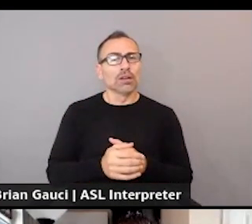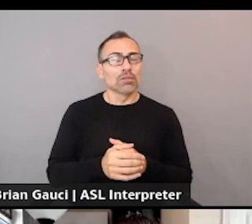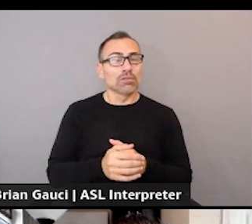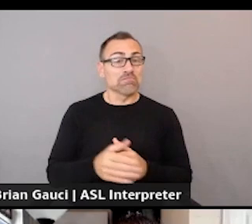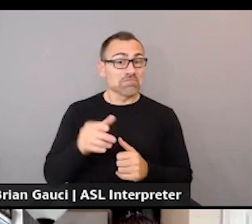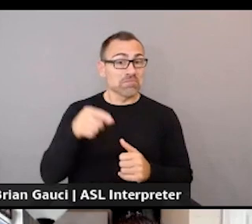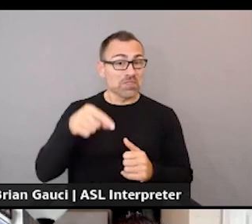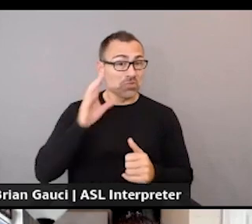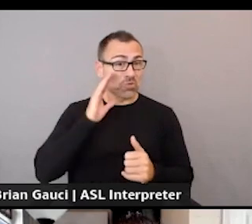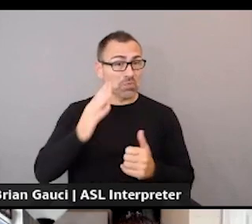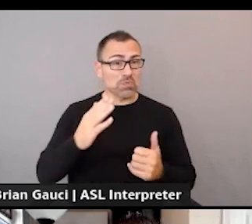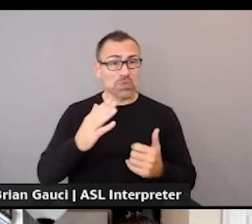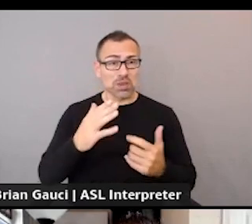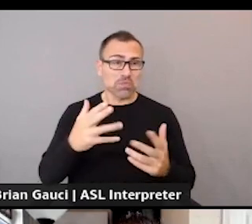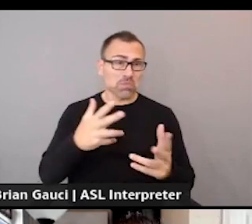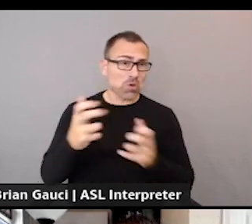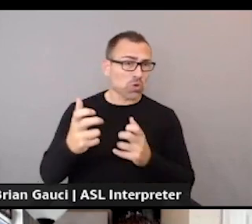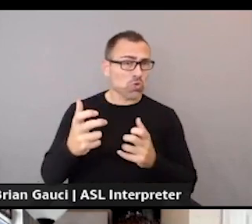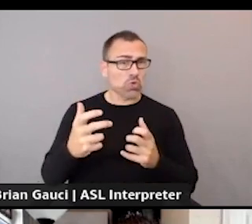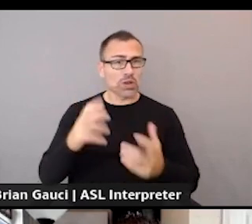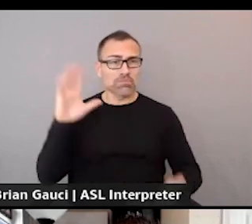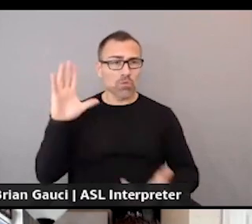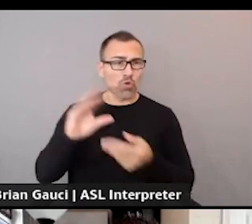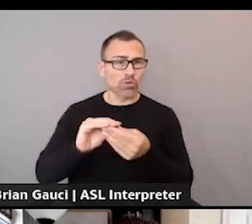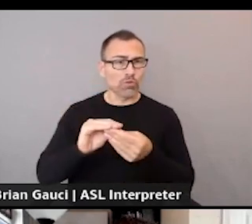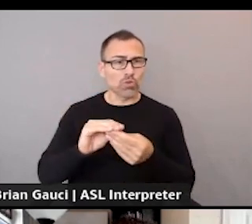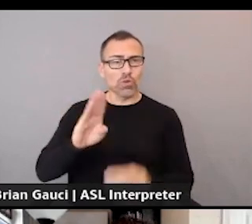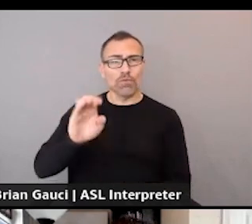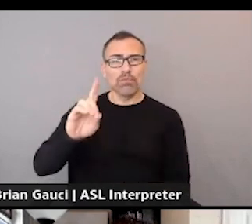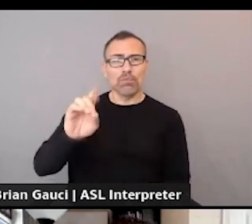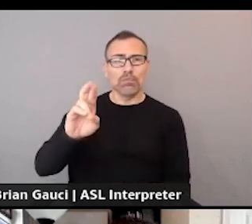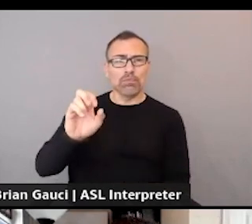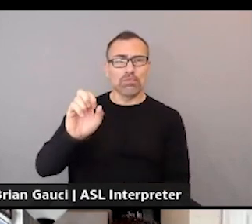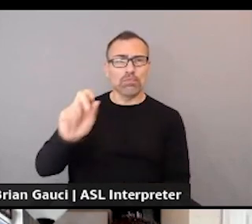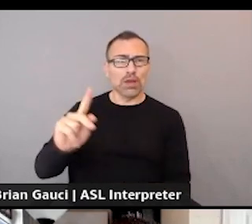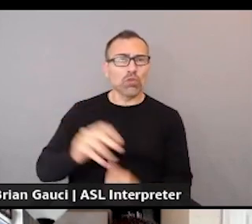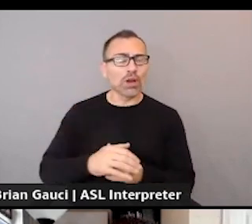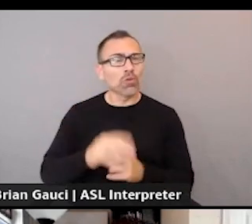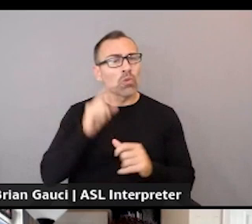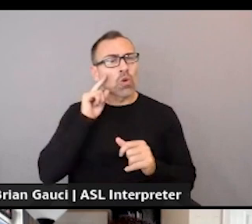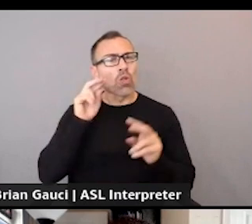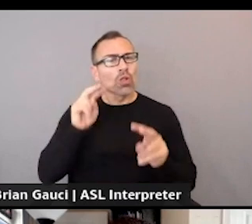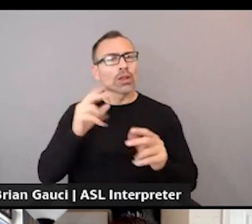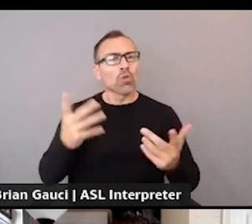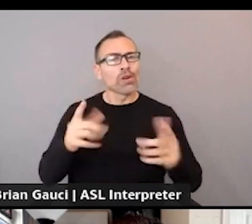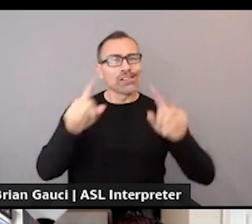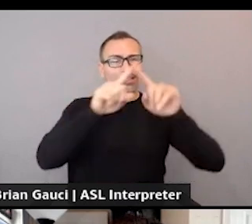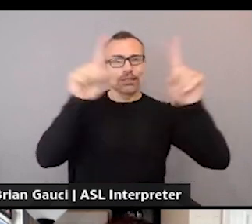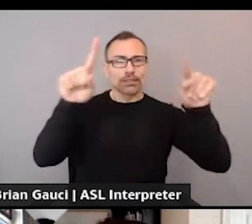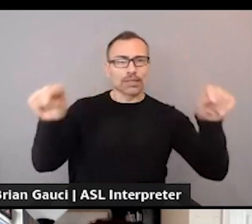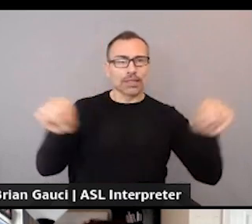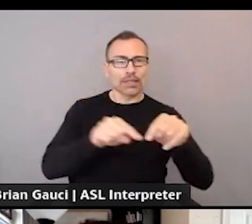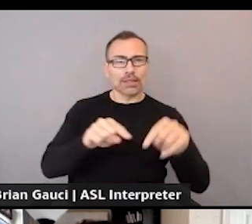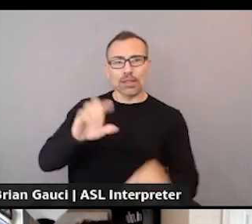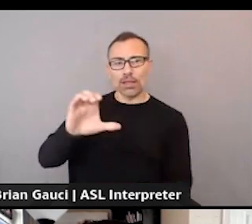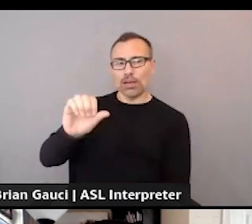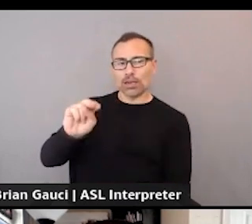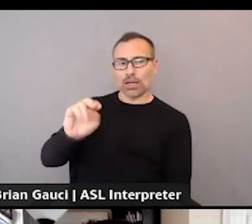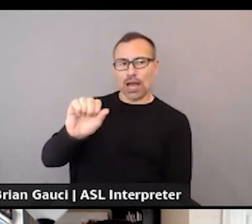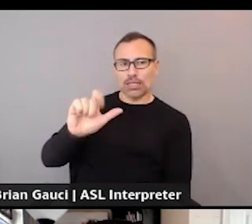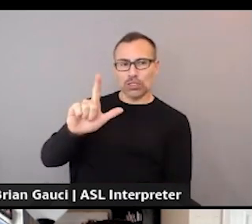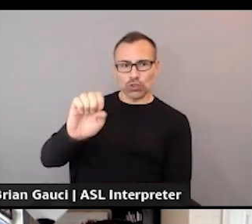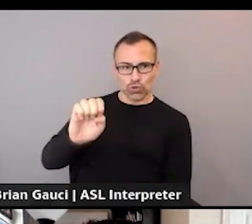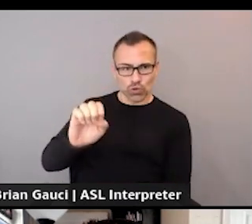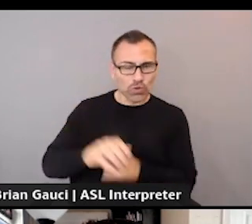overview of Bedrock. We'll look at the console. This is the visual interface that you'd use